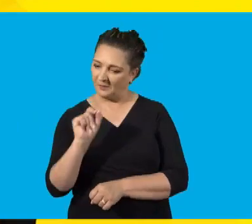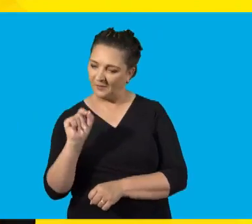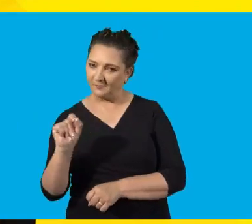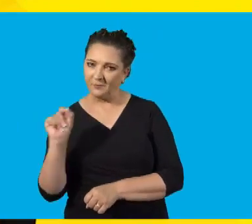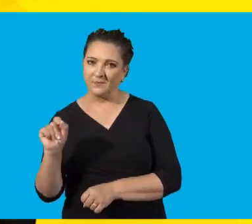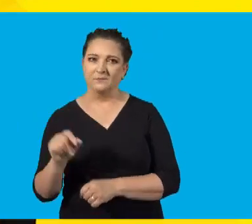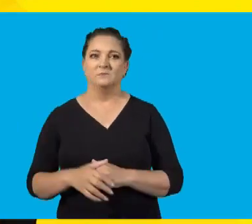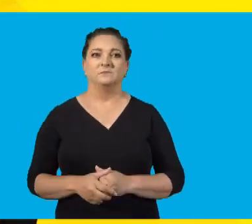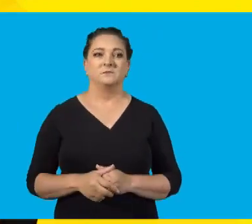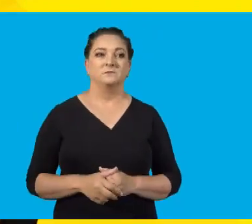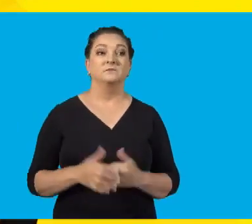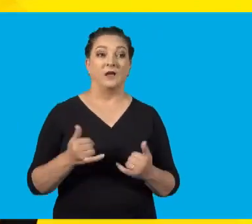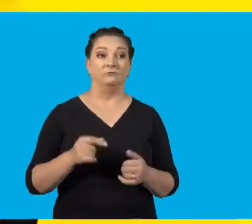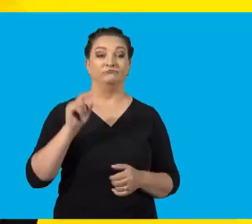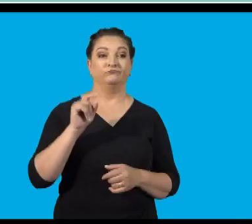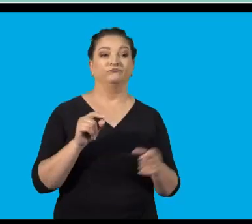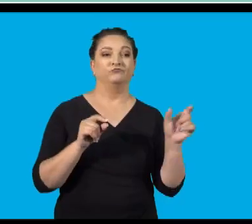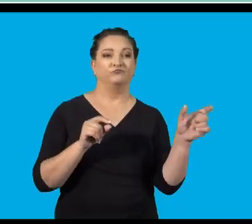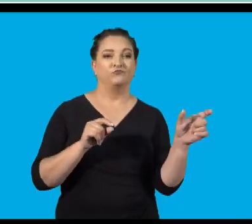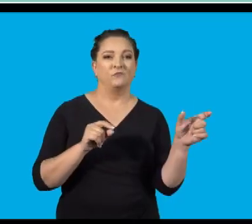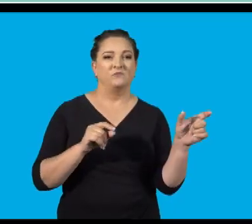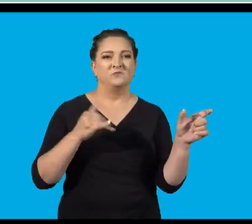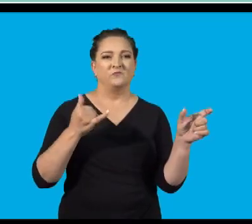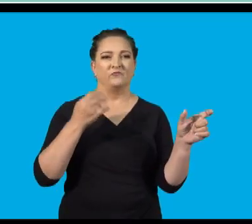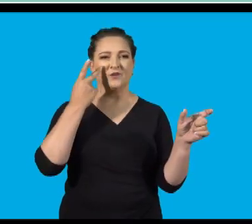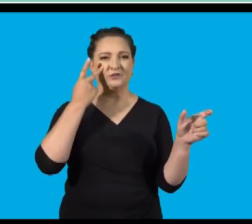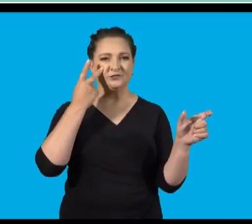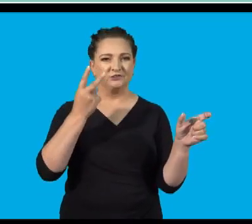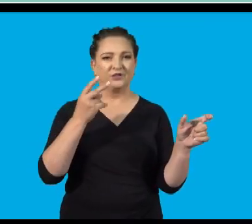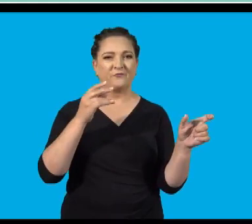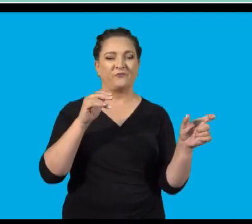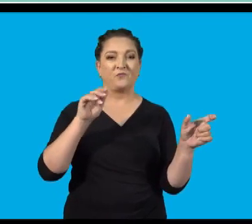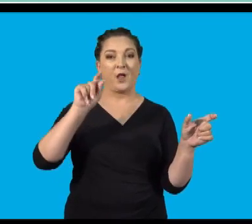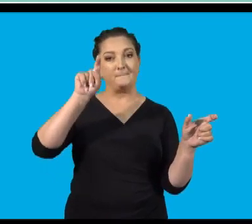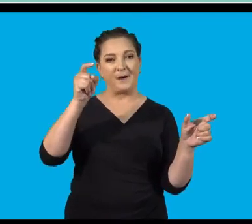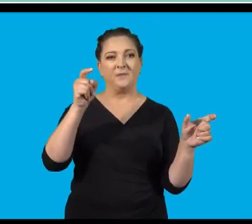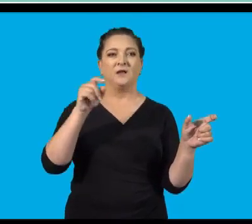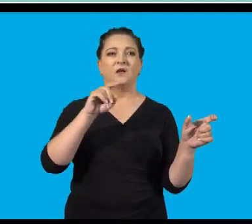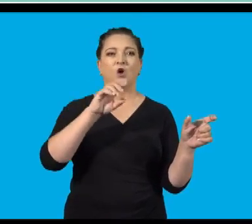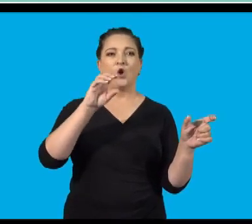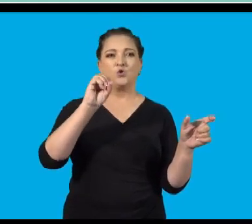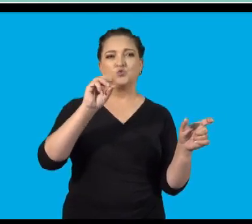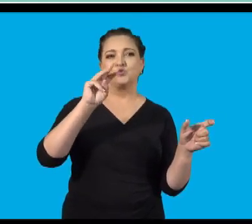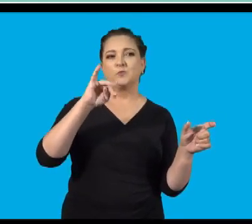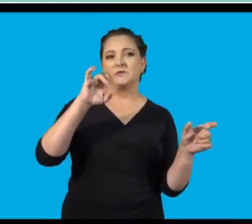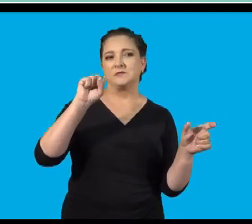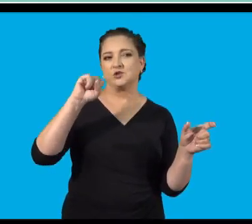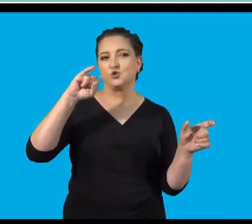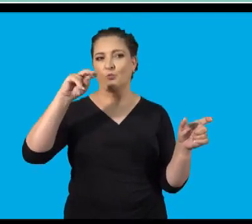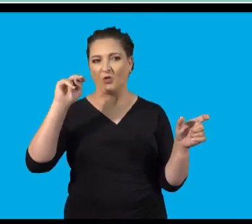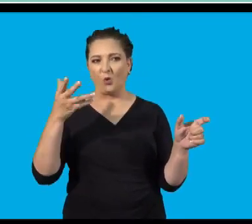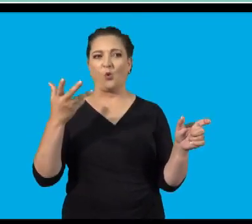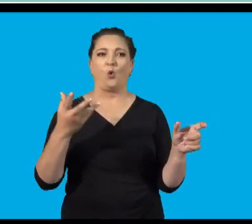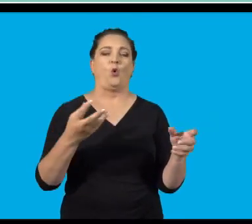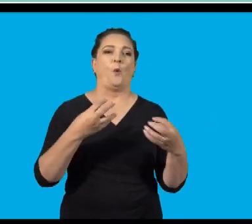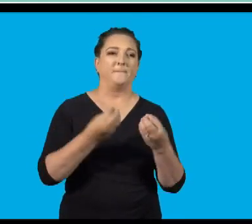we use the ellipsis. Apostrophe indicates omission or possession. Now please take